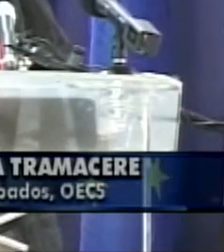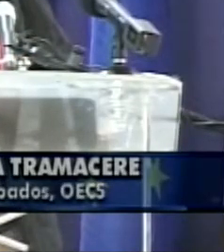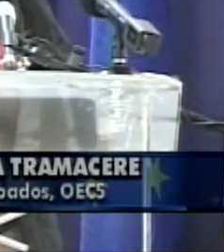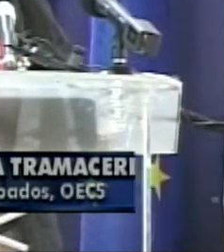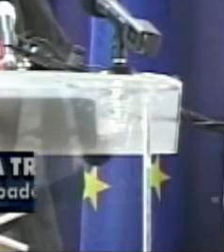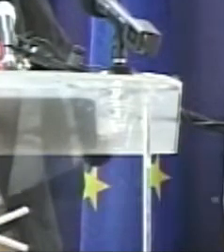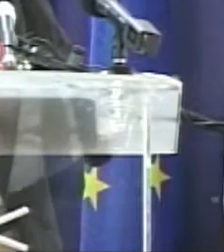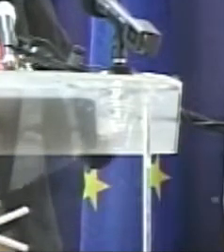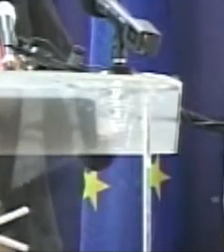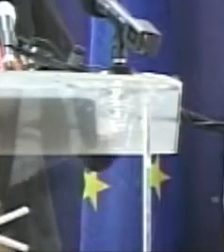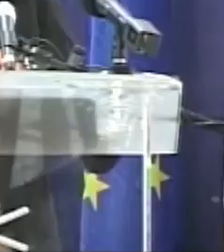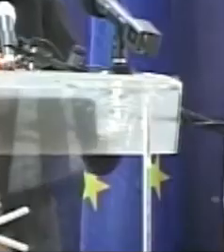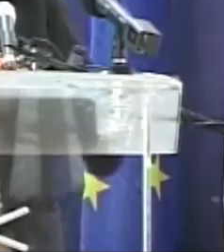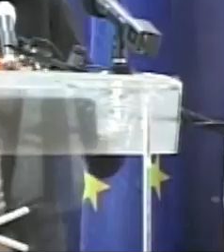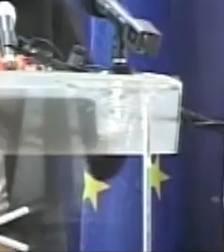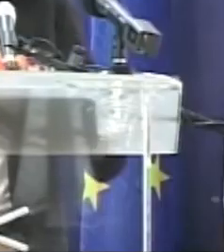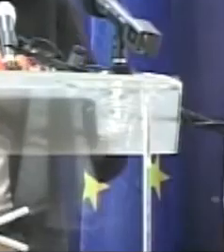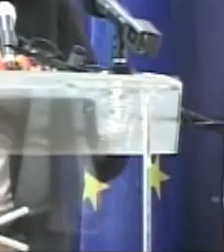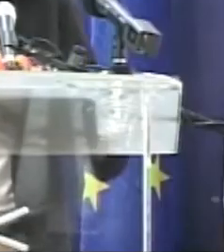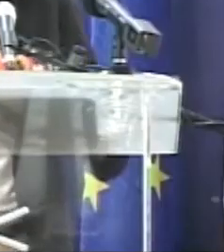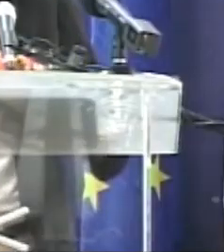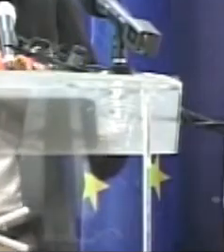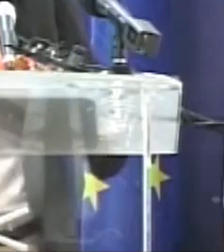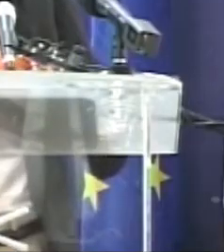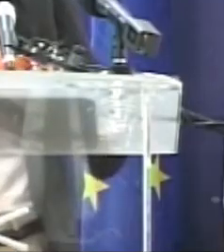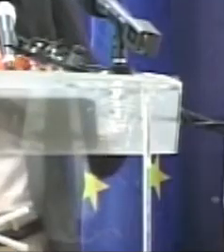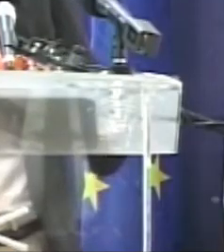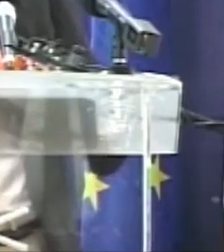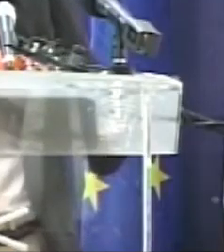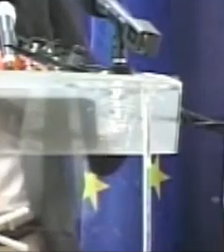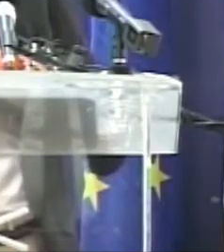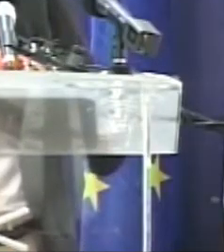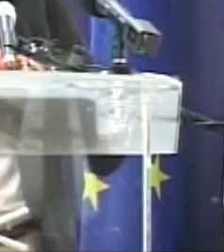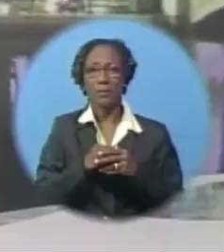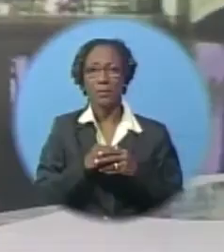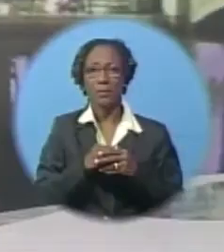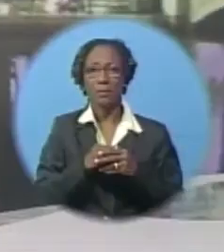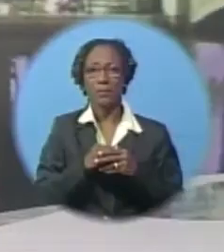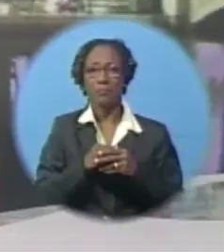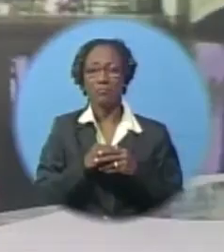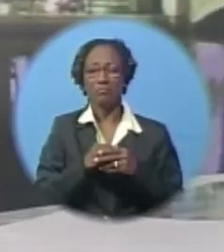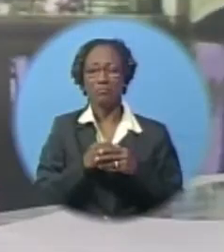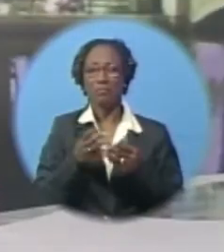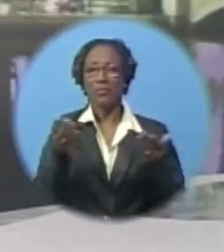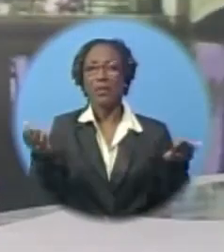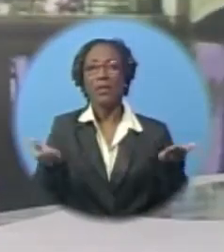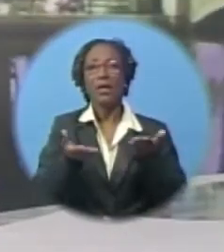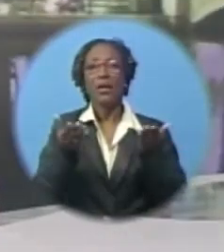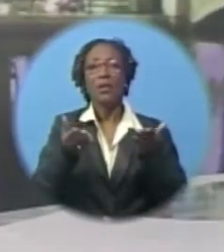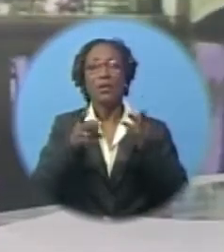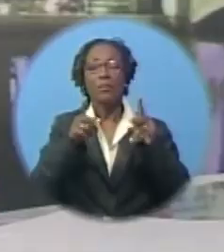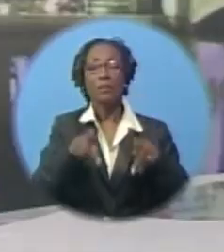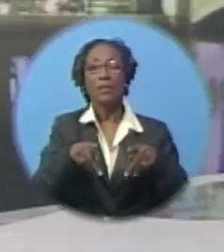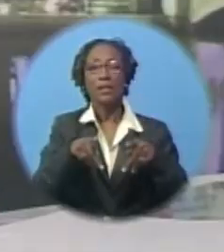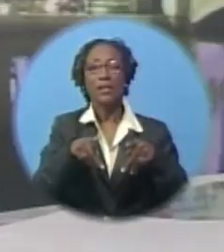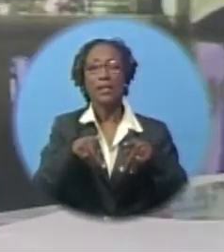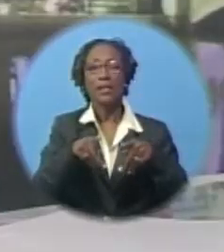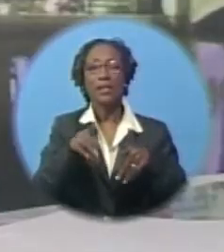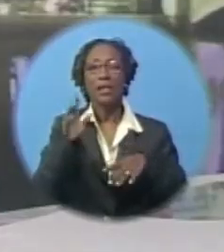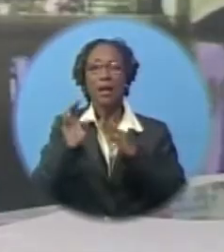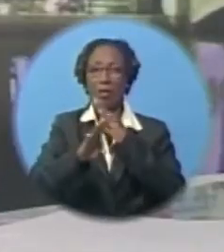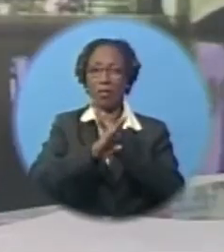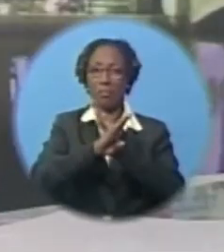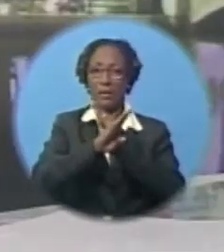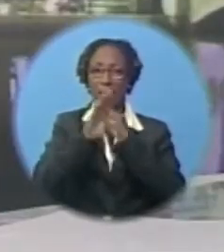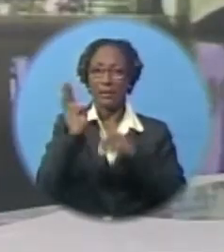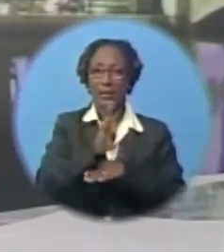it is aimed at developing the industries which characterize modern economies. Local authorities have moved to protect